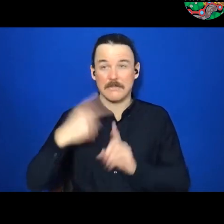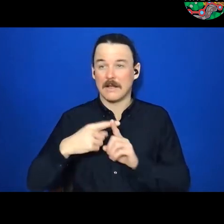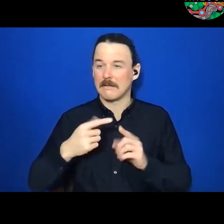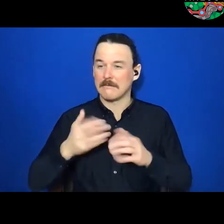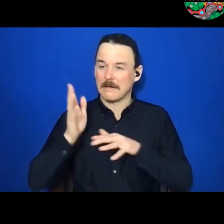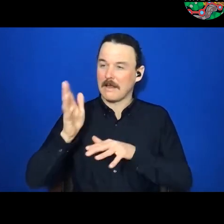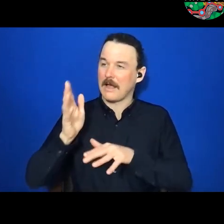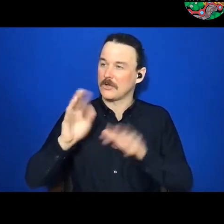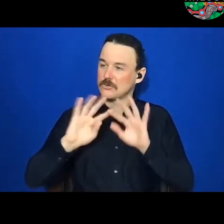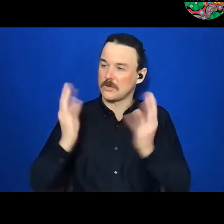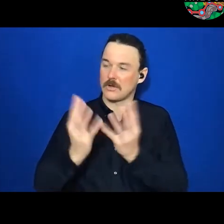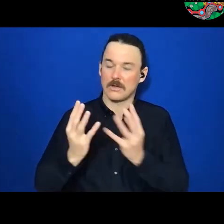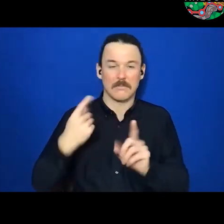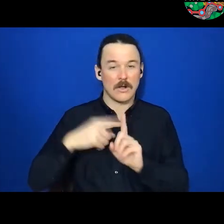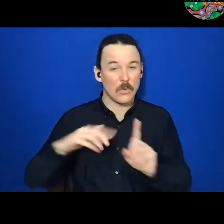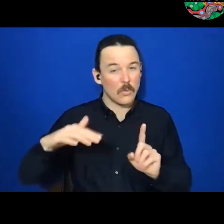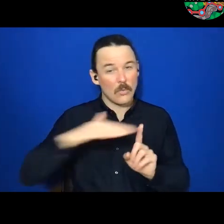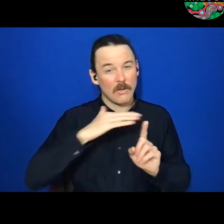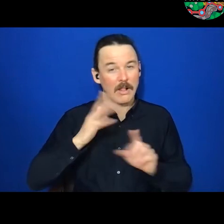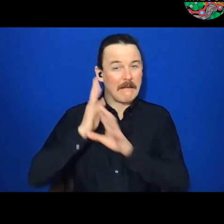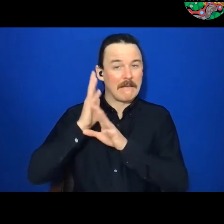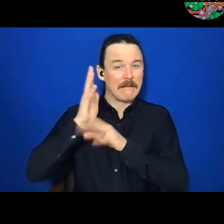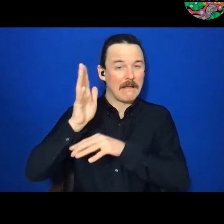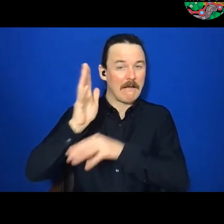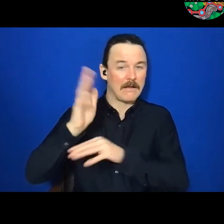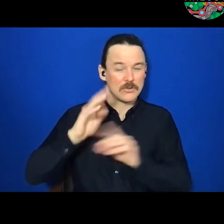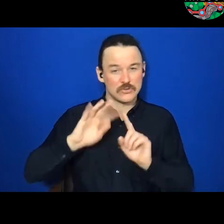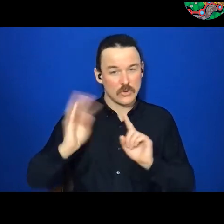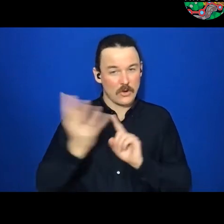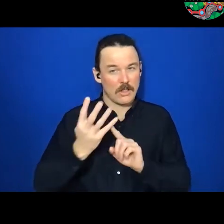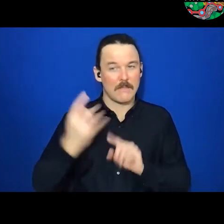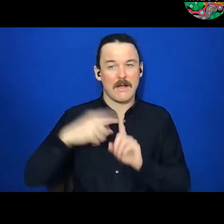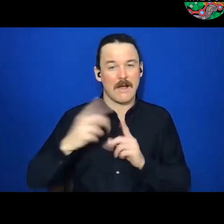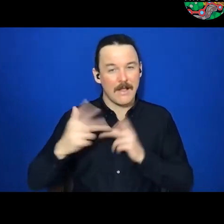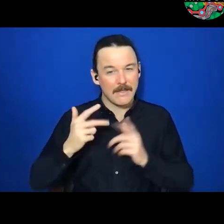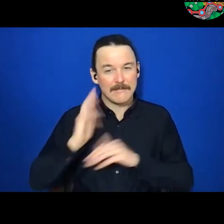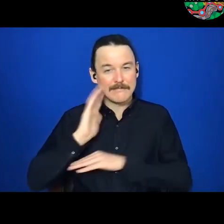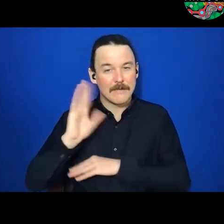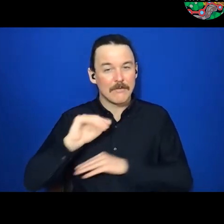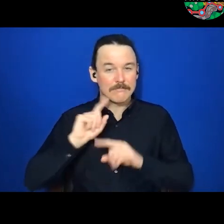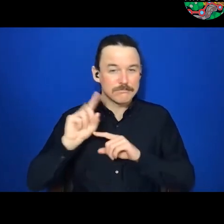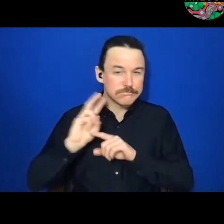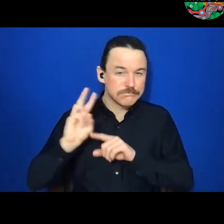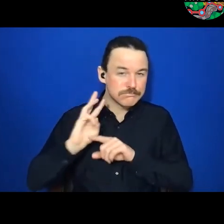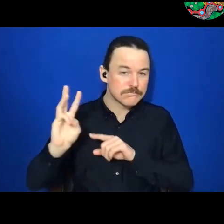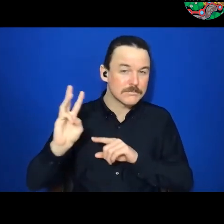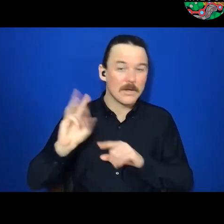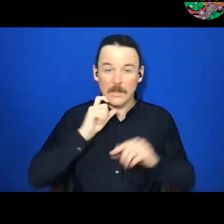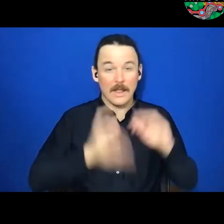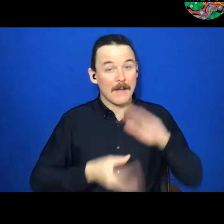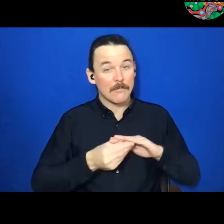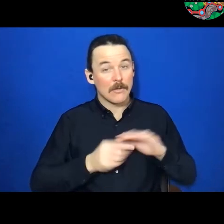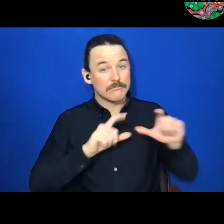all the yarning circles, as well as the other sessions from the past 3 weeks on the on-air platform for 2 months after